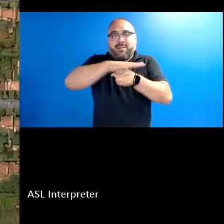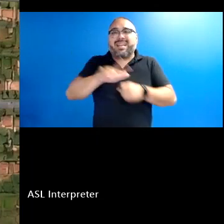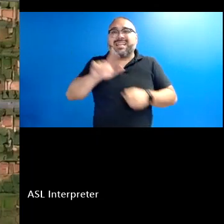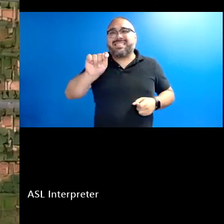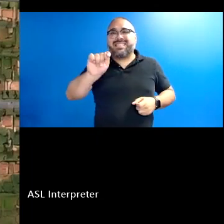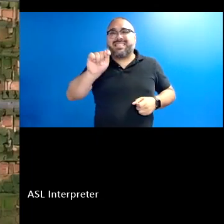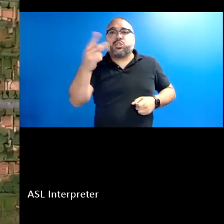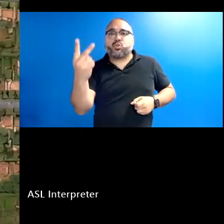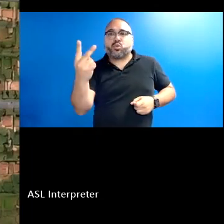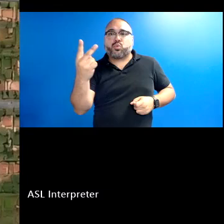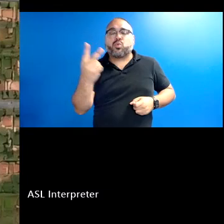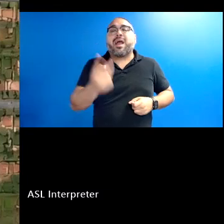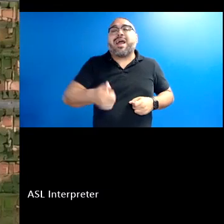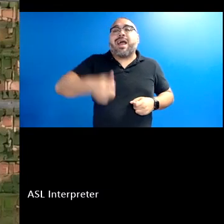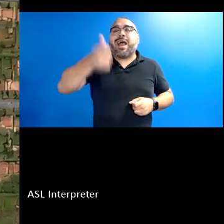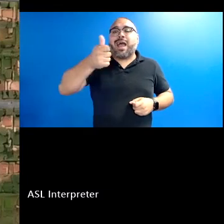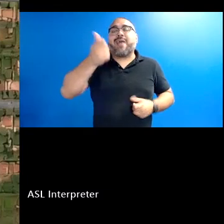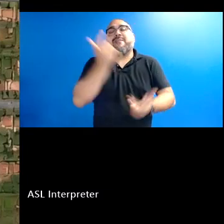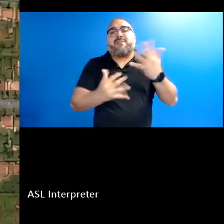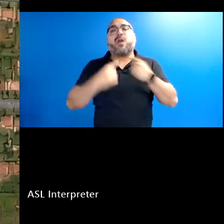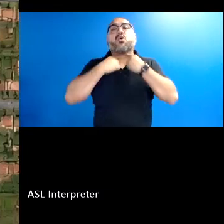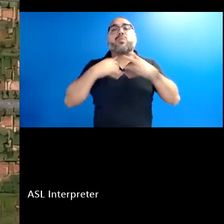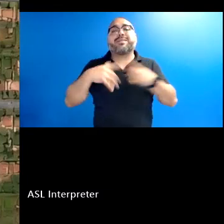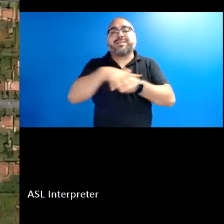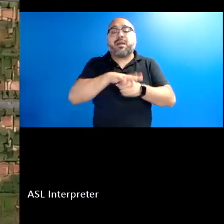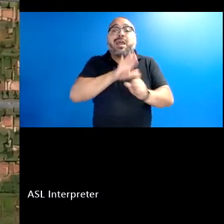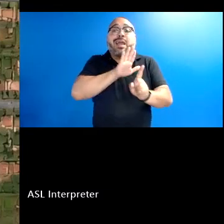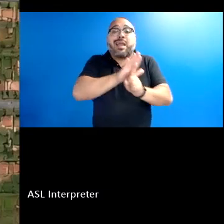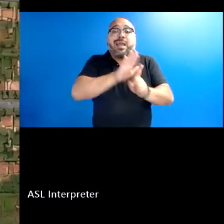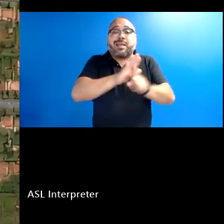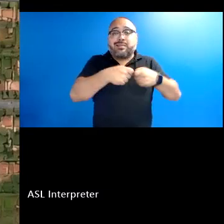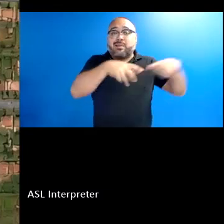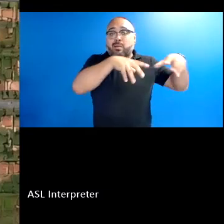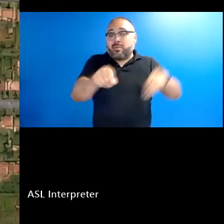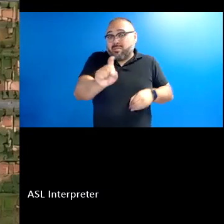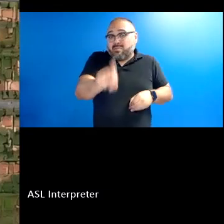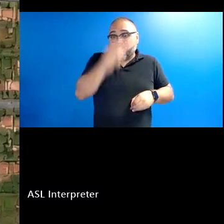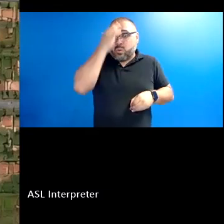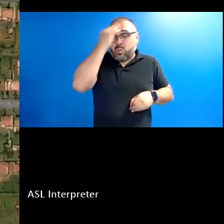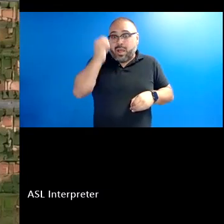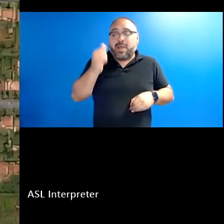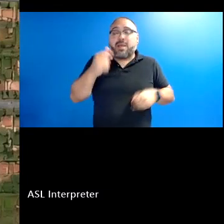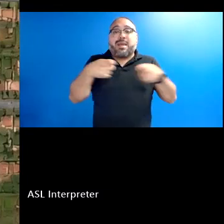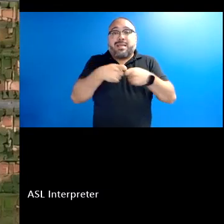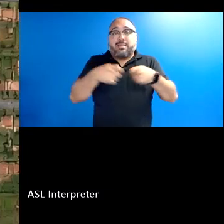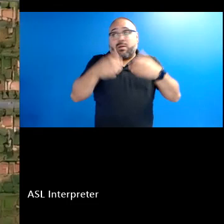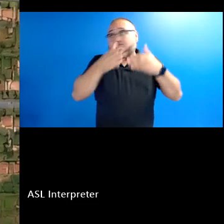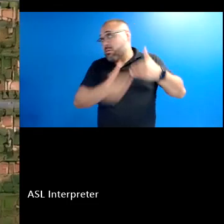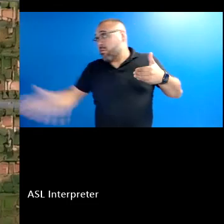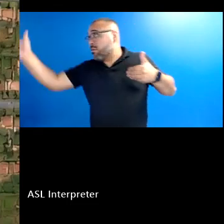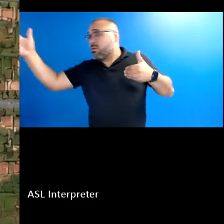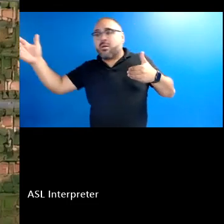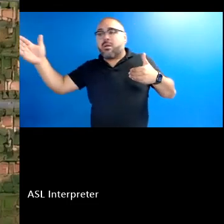so we have to turn his power off, because we can't turn off power above him and keep the power on